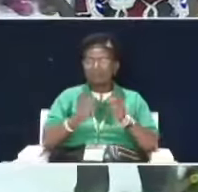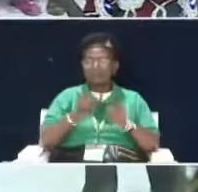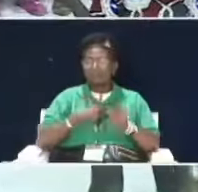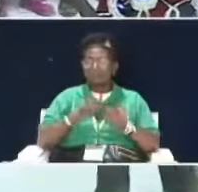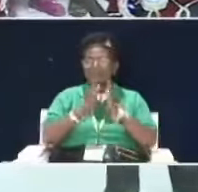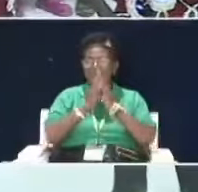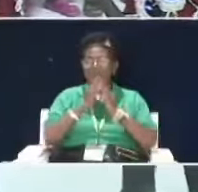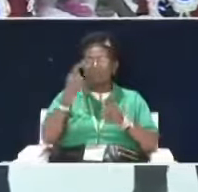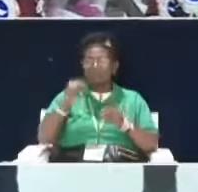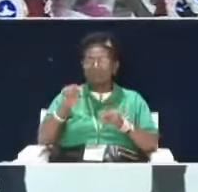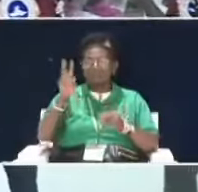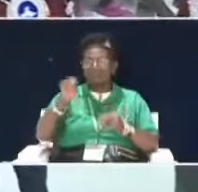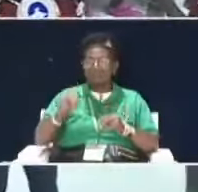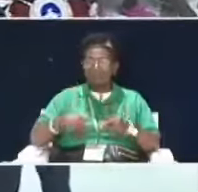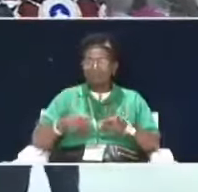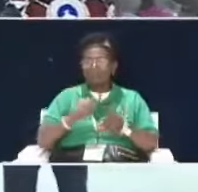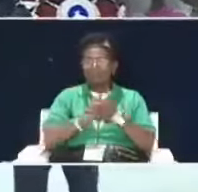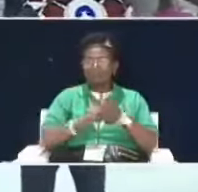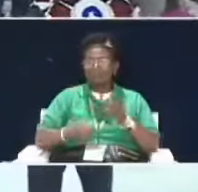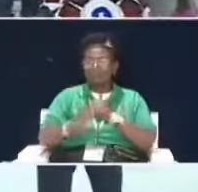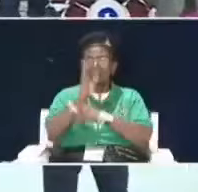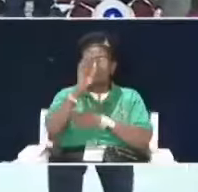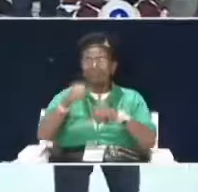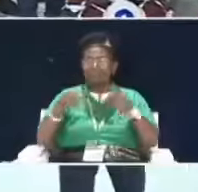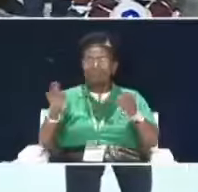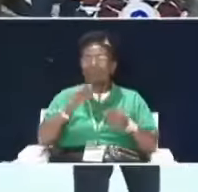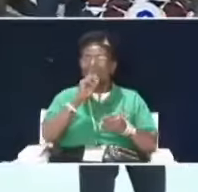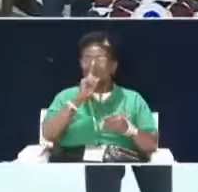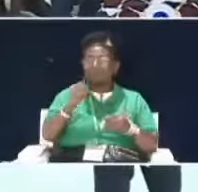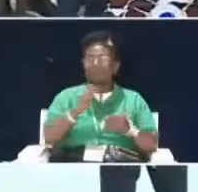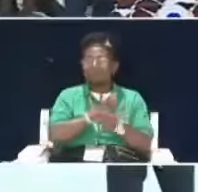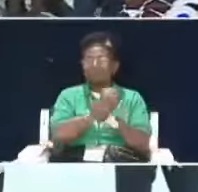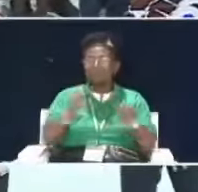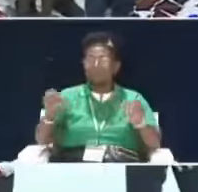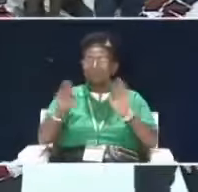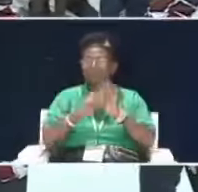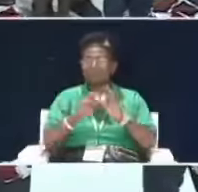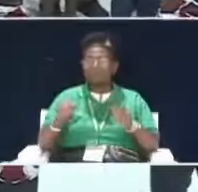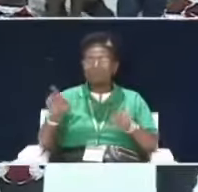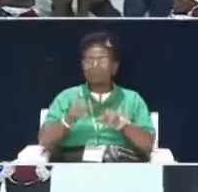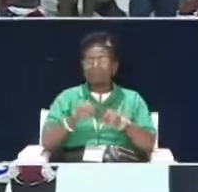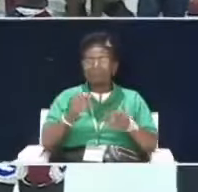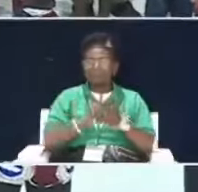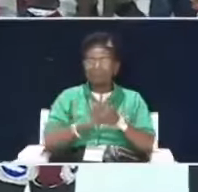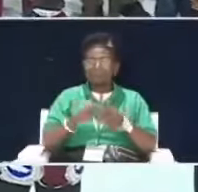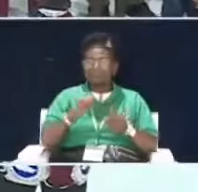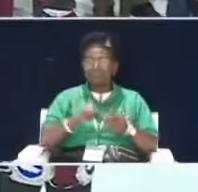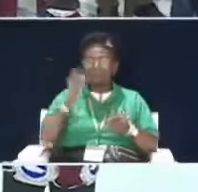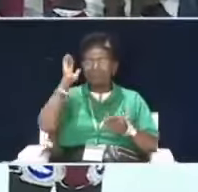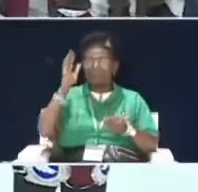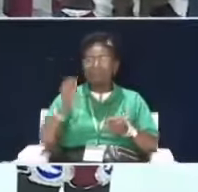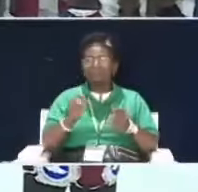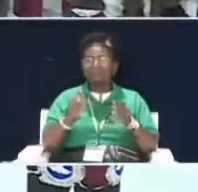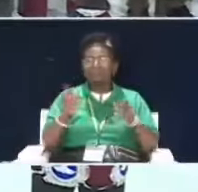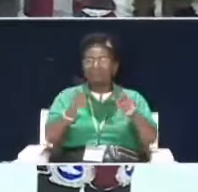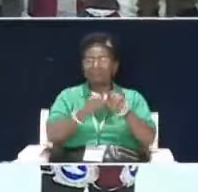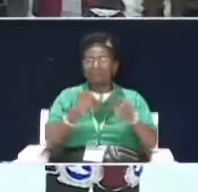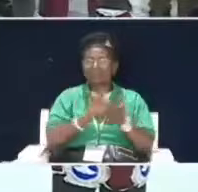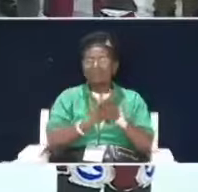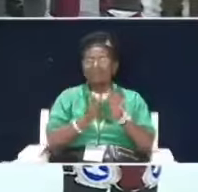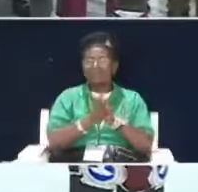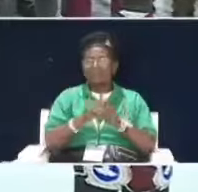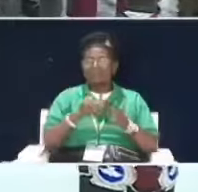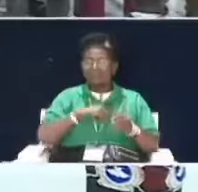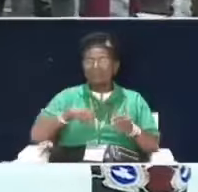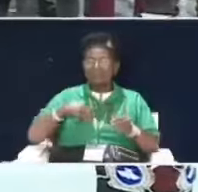them genuine salvation, that they will also become members of the family of God.